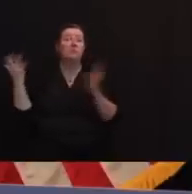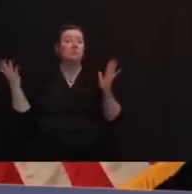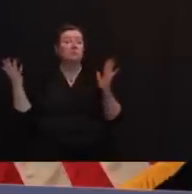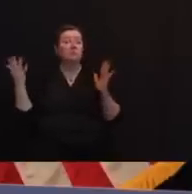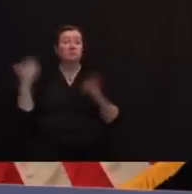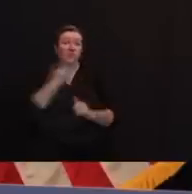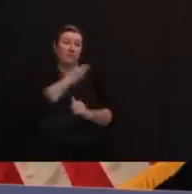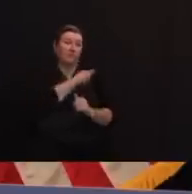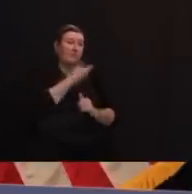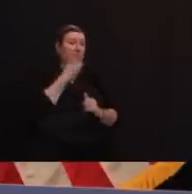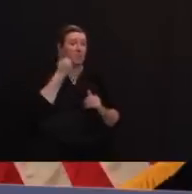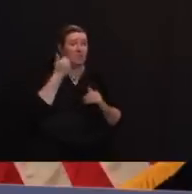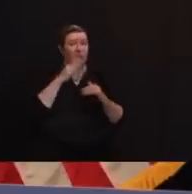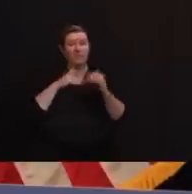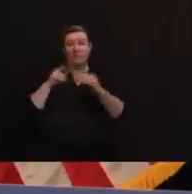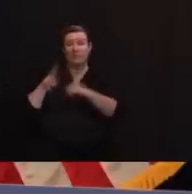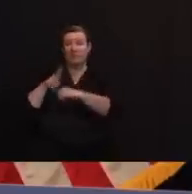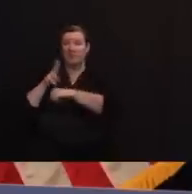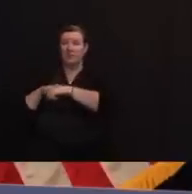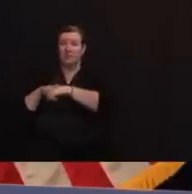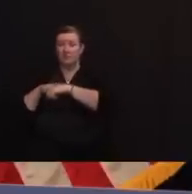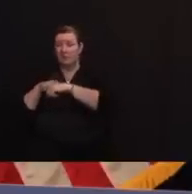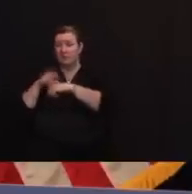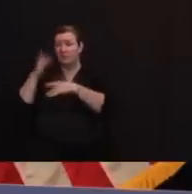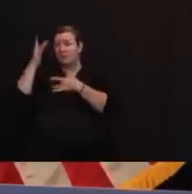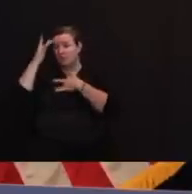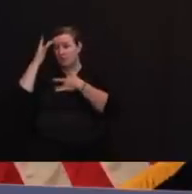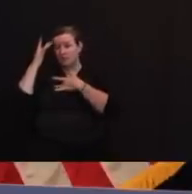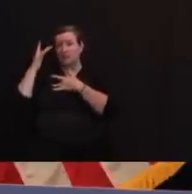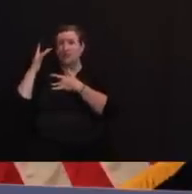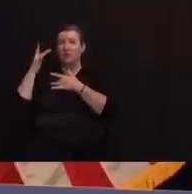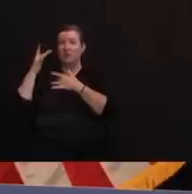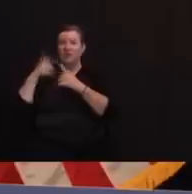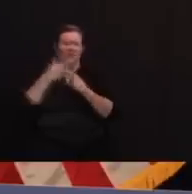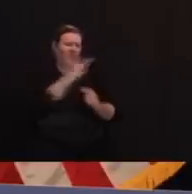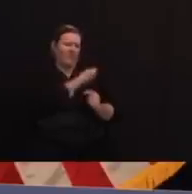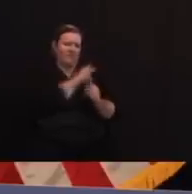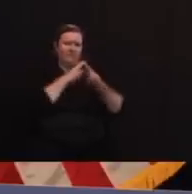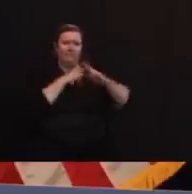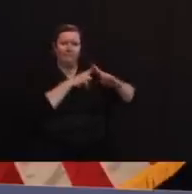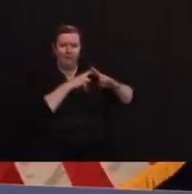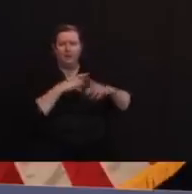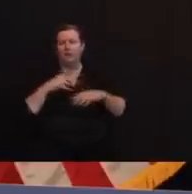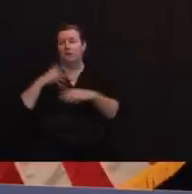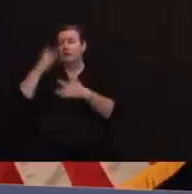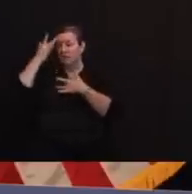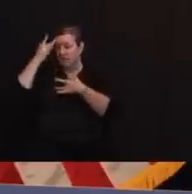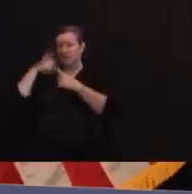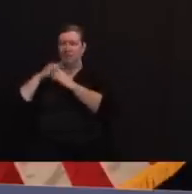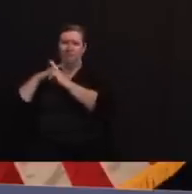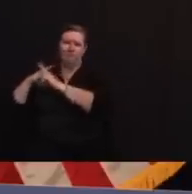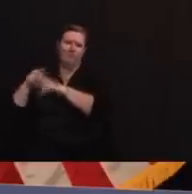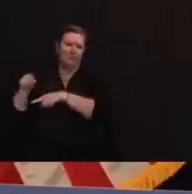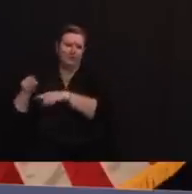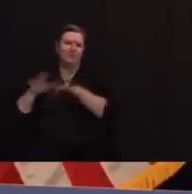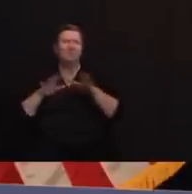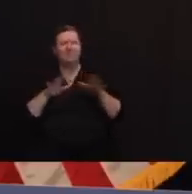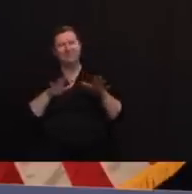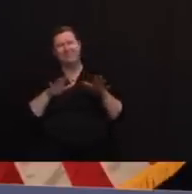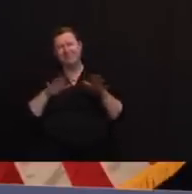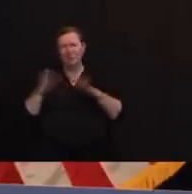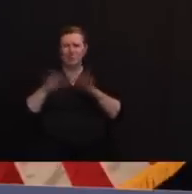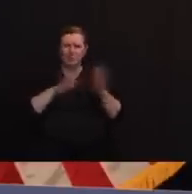get vaccinated if you've had the disease. So it's a combination of all those issues. And then what is the target? You